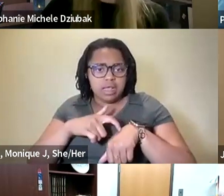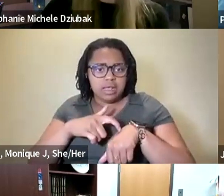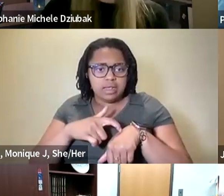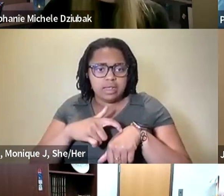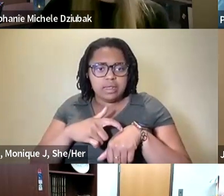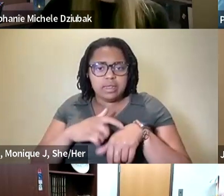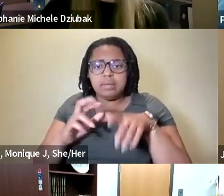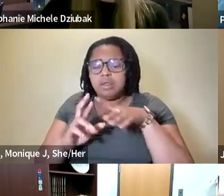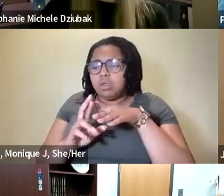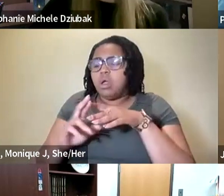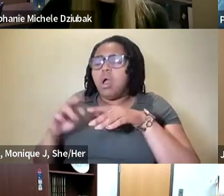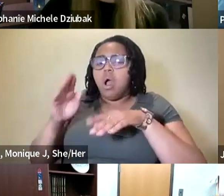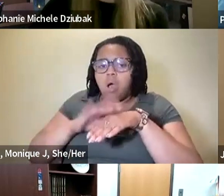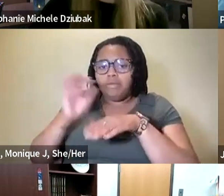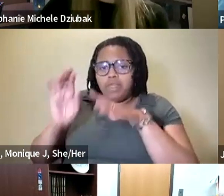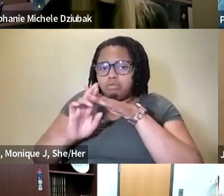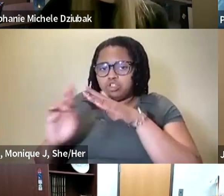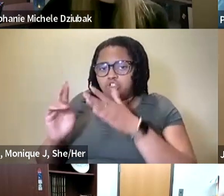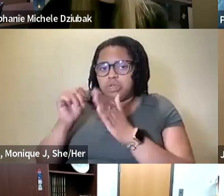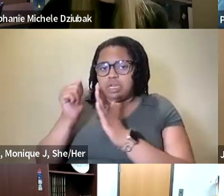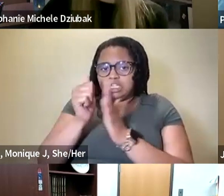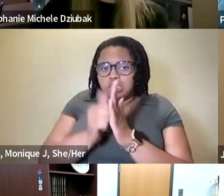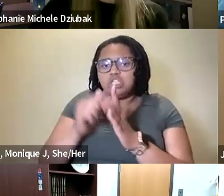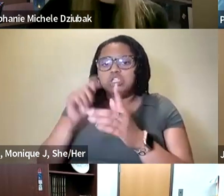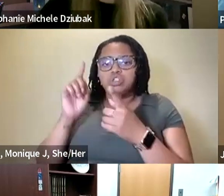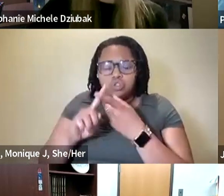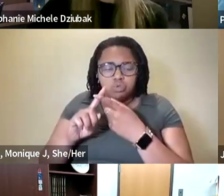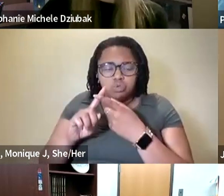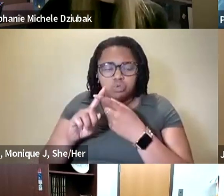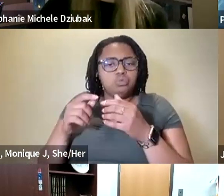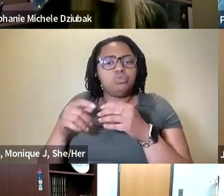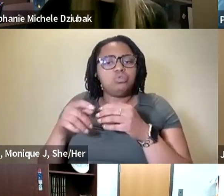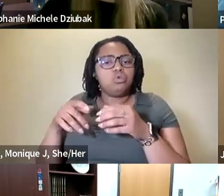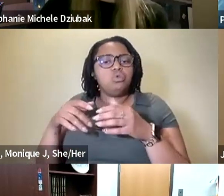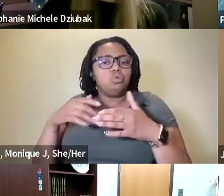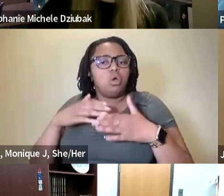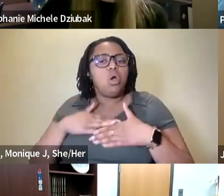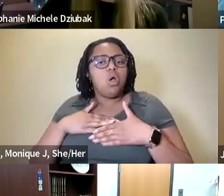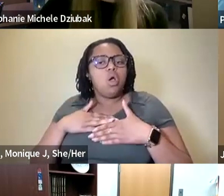retreat agenda to kind of debrief from the forum.